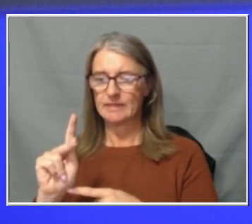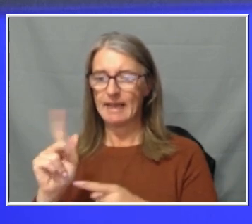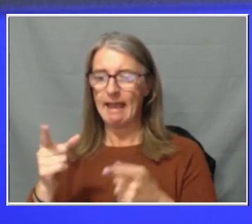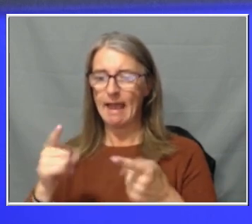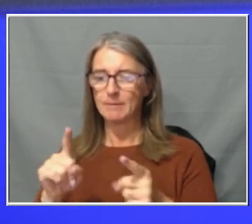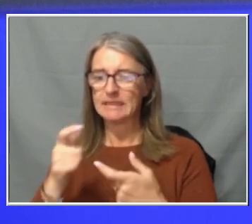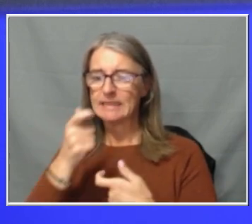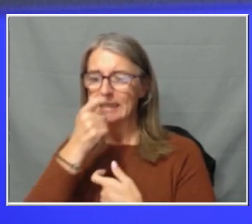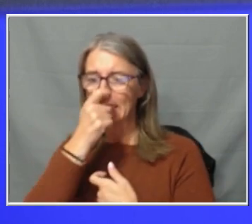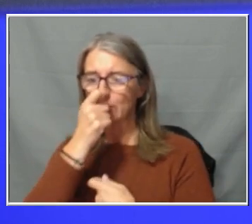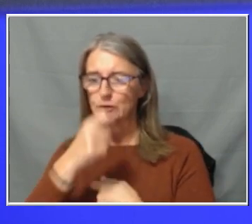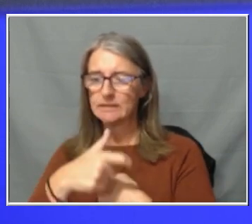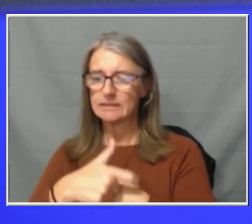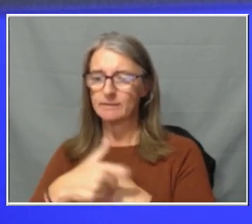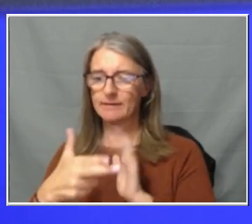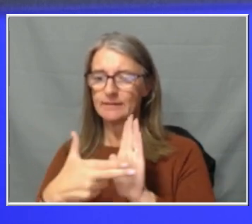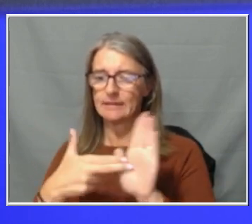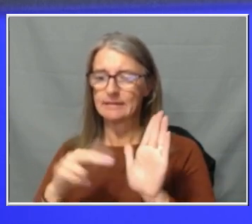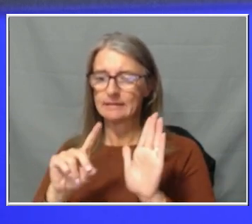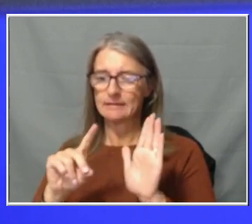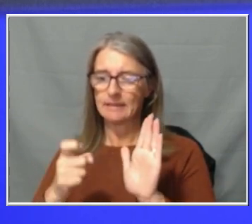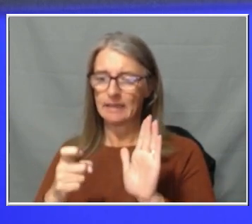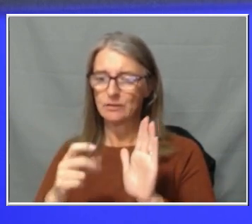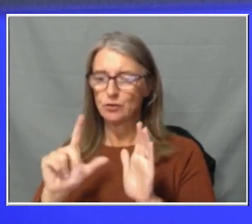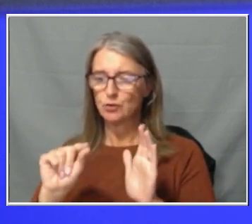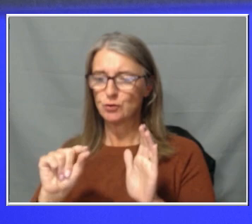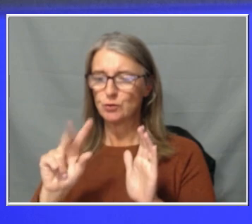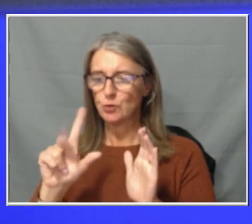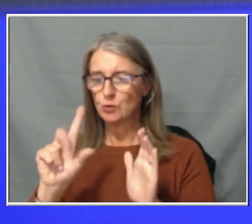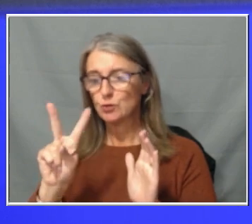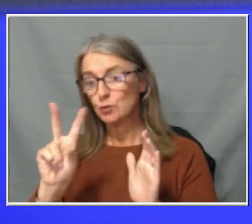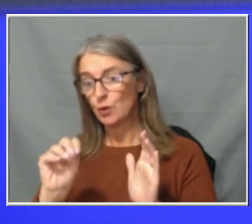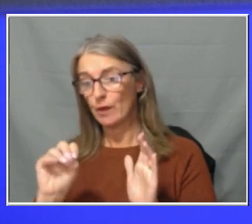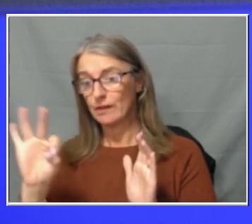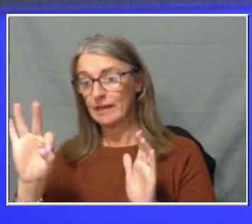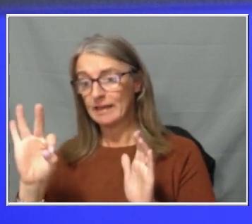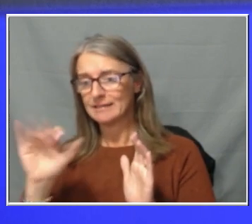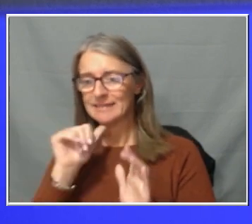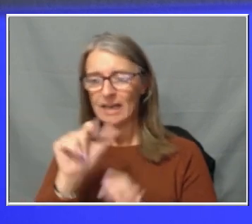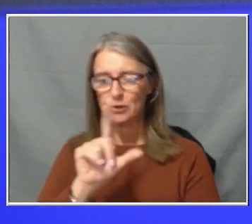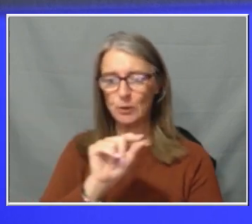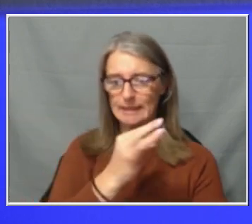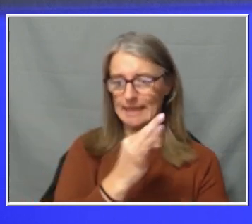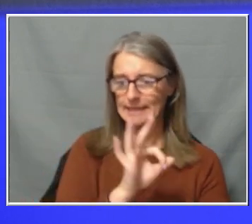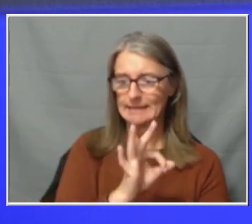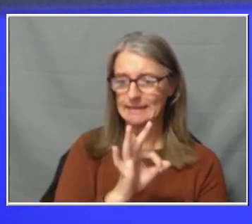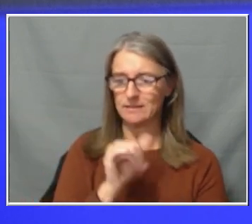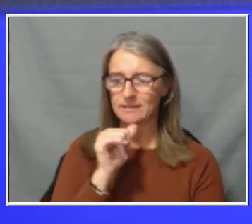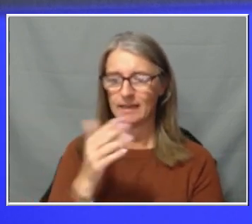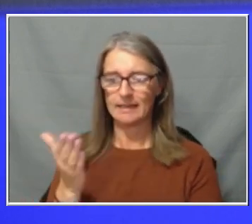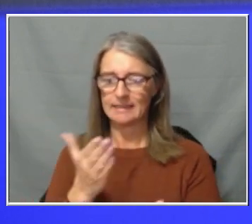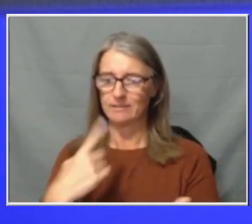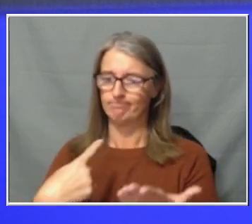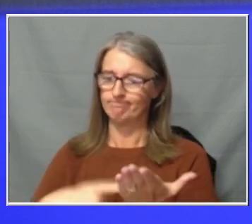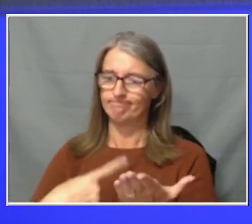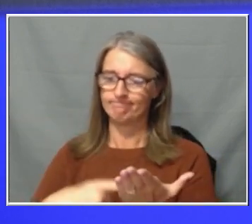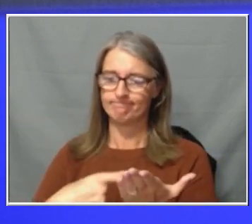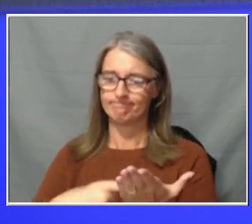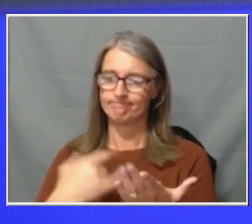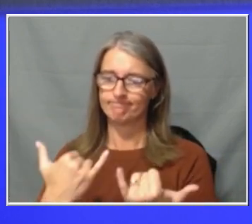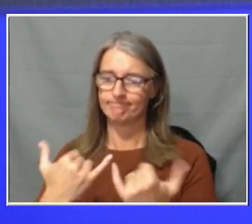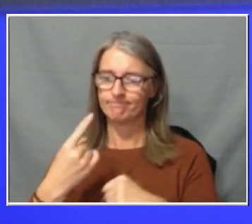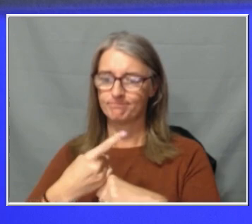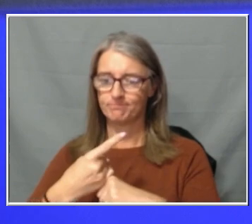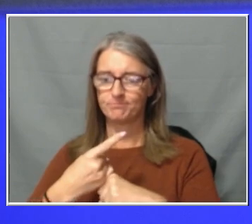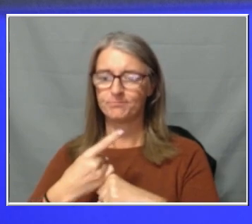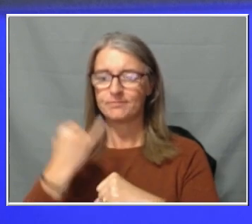If he had been diagnosed in 2009 instead of 2019, we wouldn't be here having this conversation. And if he